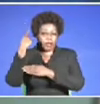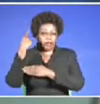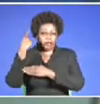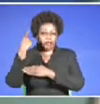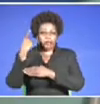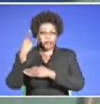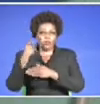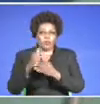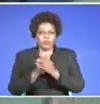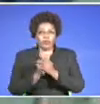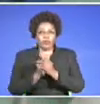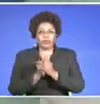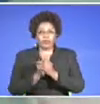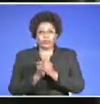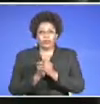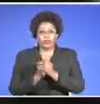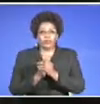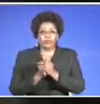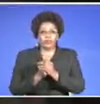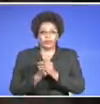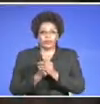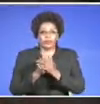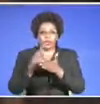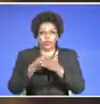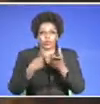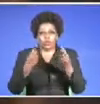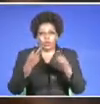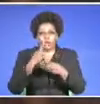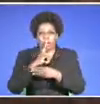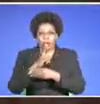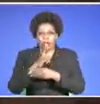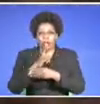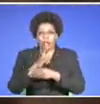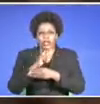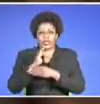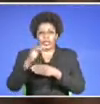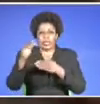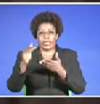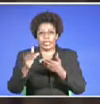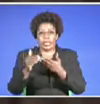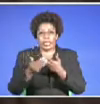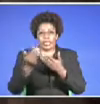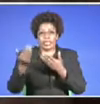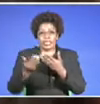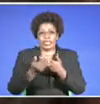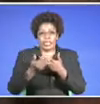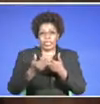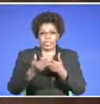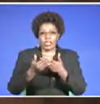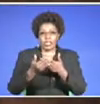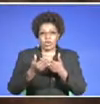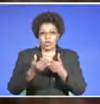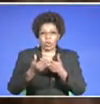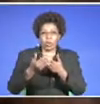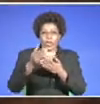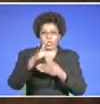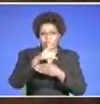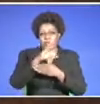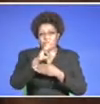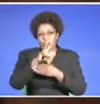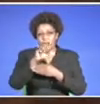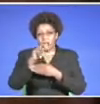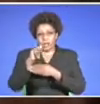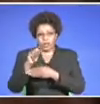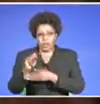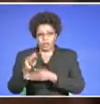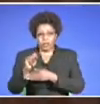at prom and other social events. What I'm putting on her hair now is called the Easy Weft. It's a method where I pull her natural hair